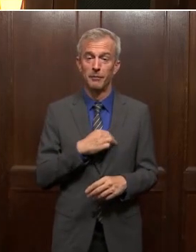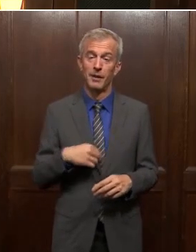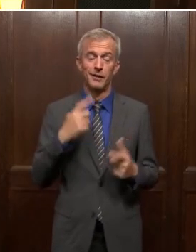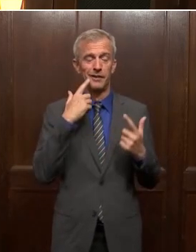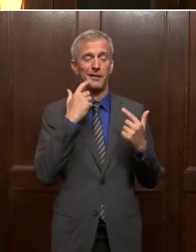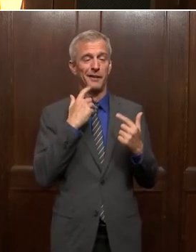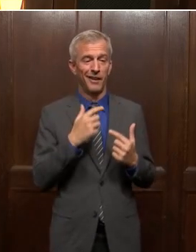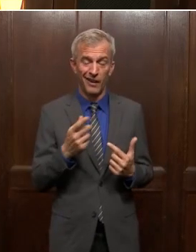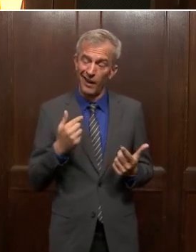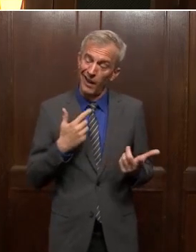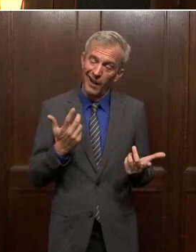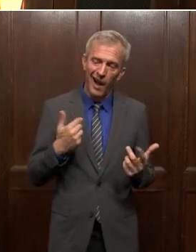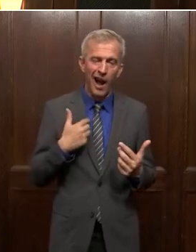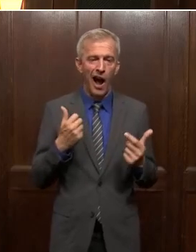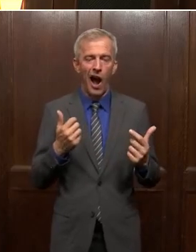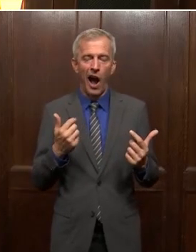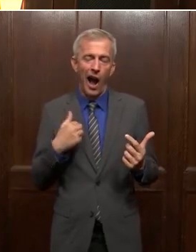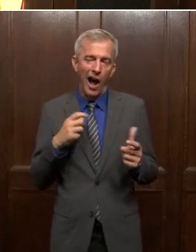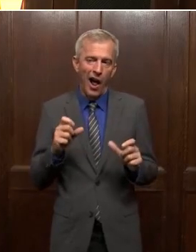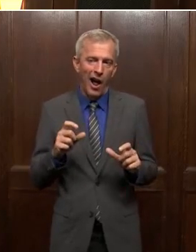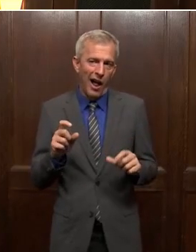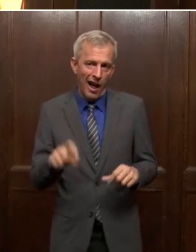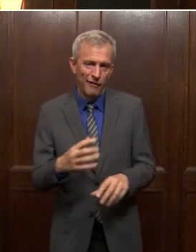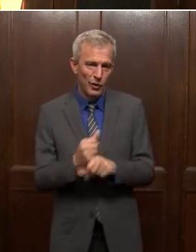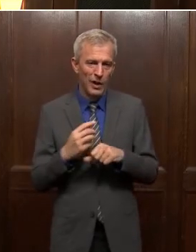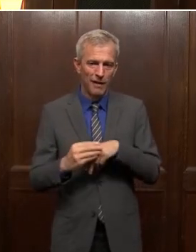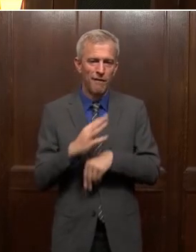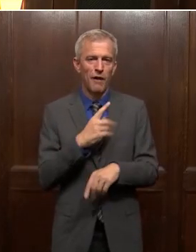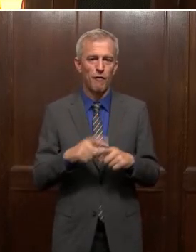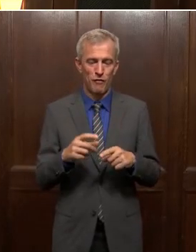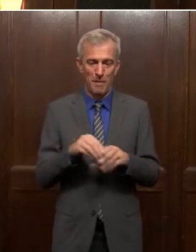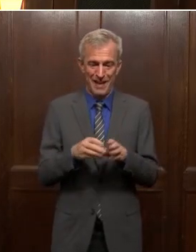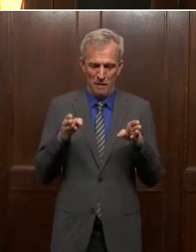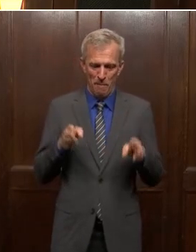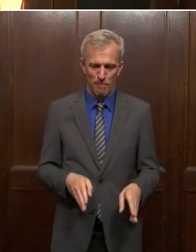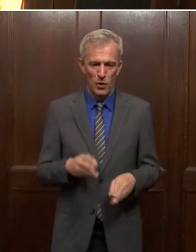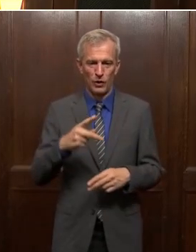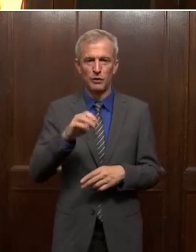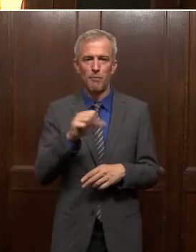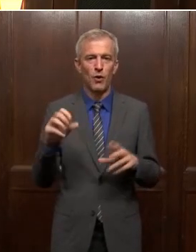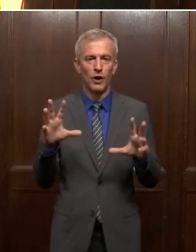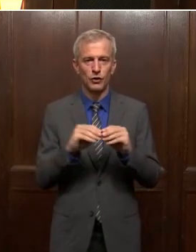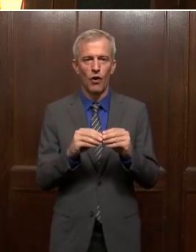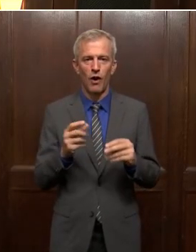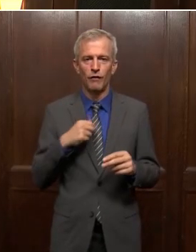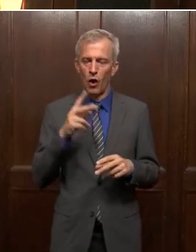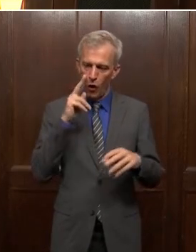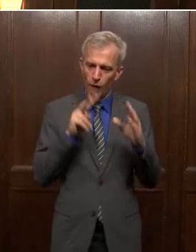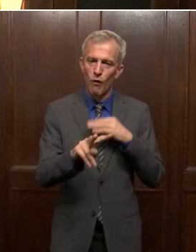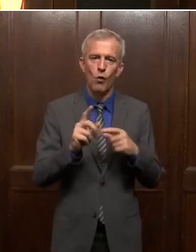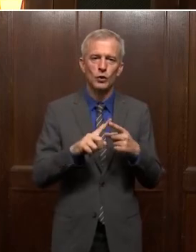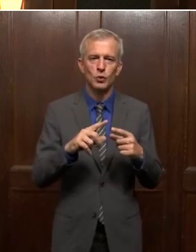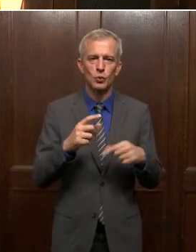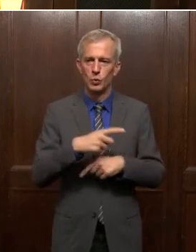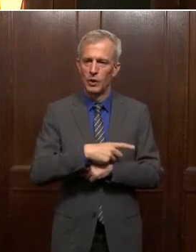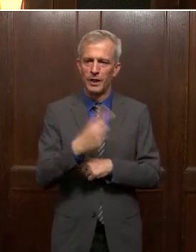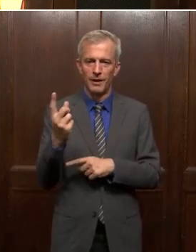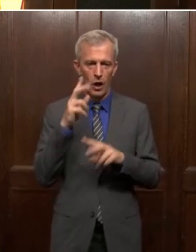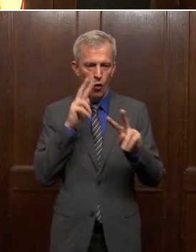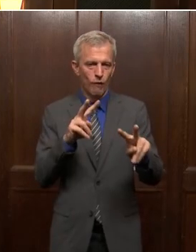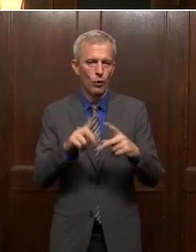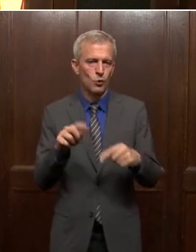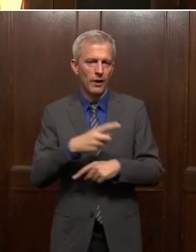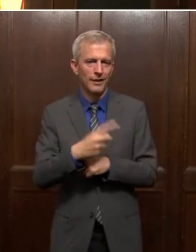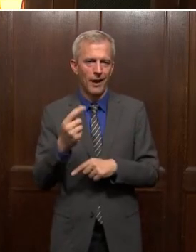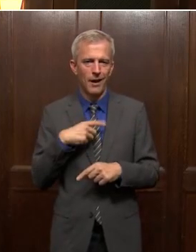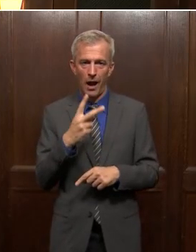I'll have to take that advice on in-person press conferences, though I will very much look forward to the day that I can look you all in the eye. And I want to thank all the members of the press who